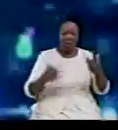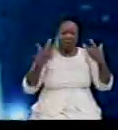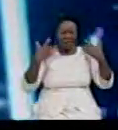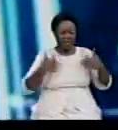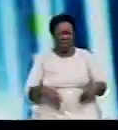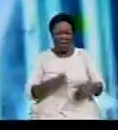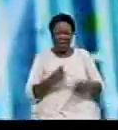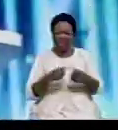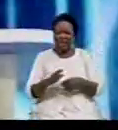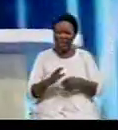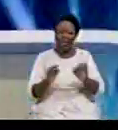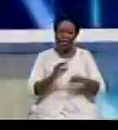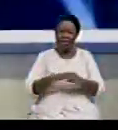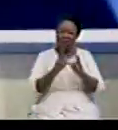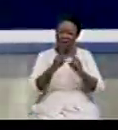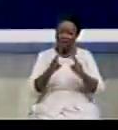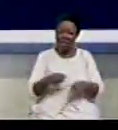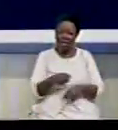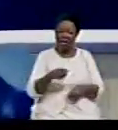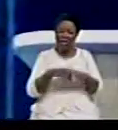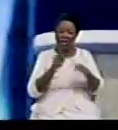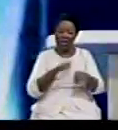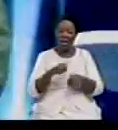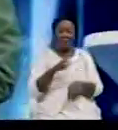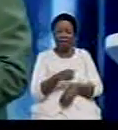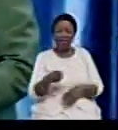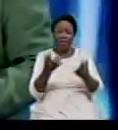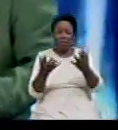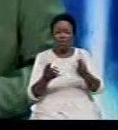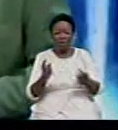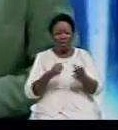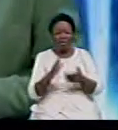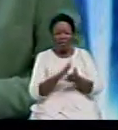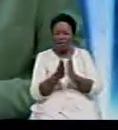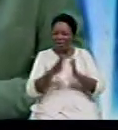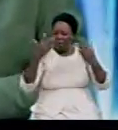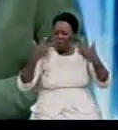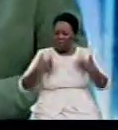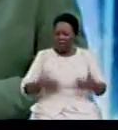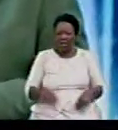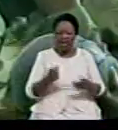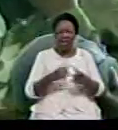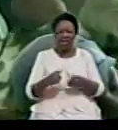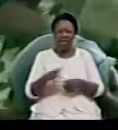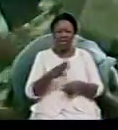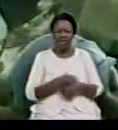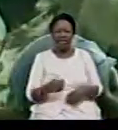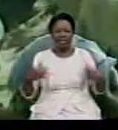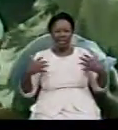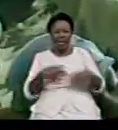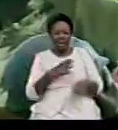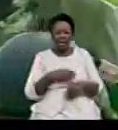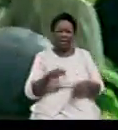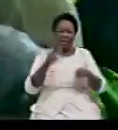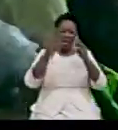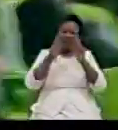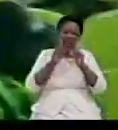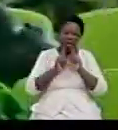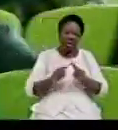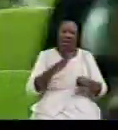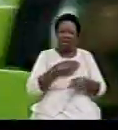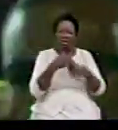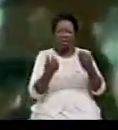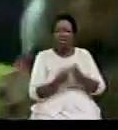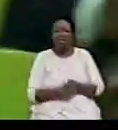answer them in the time they want, they are frustrated, and they're panicking, and they're crying, and they're